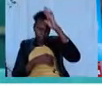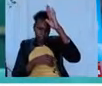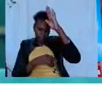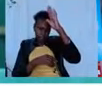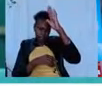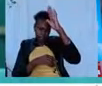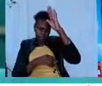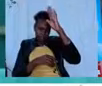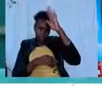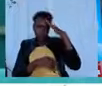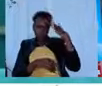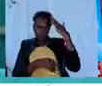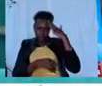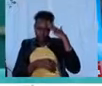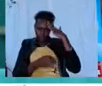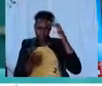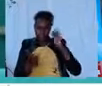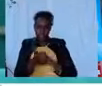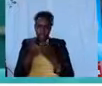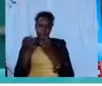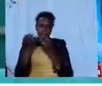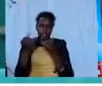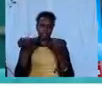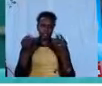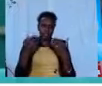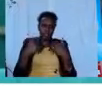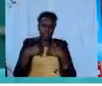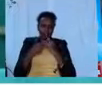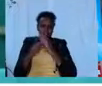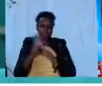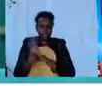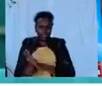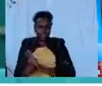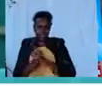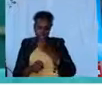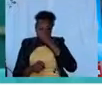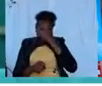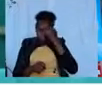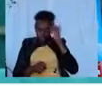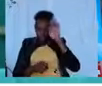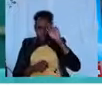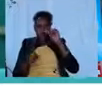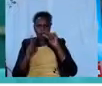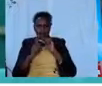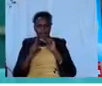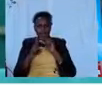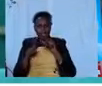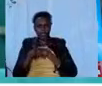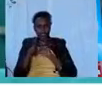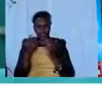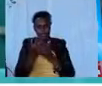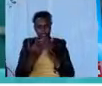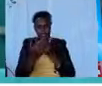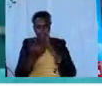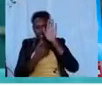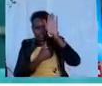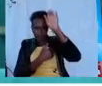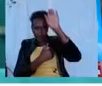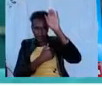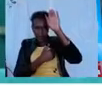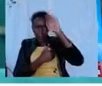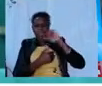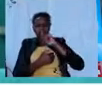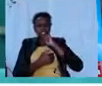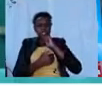we know that many have been infected, but because of your word and because of your care, It is not